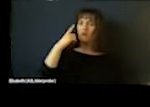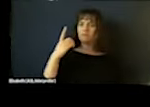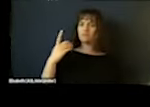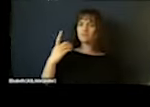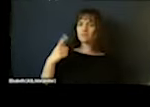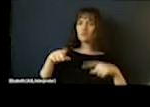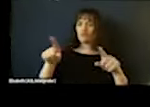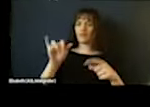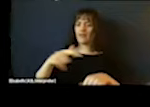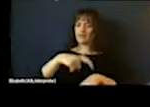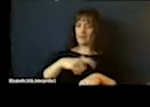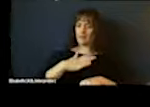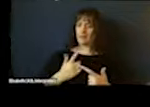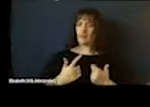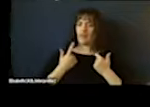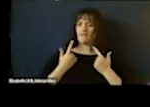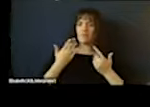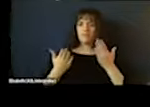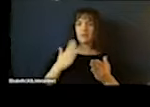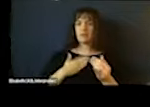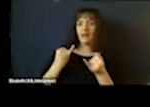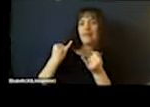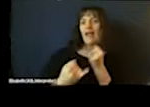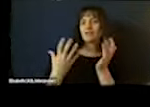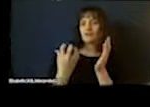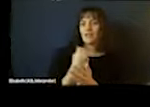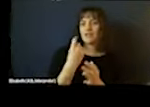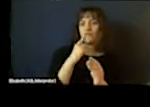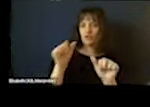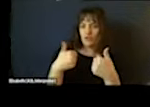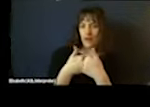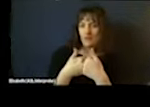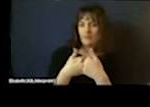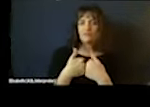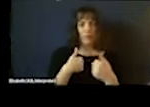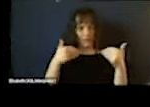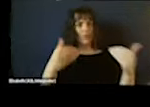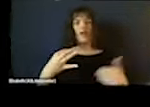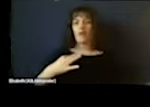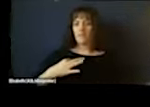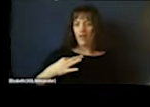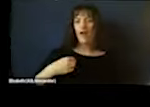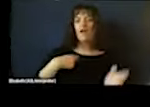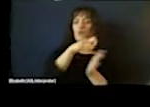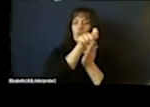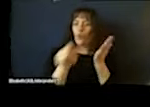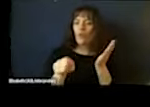lifetime. So I applied and write down the essays and upload